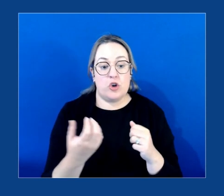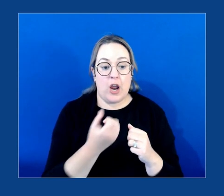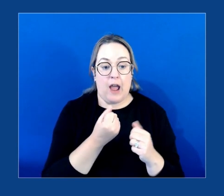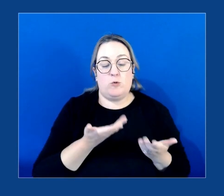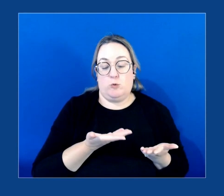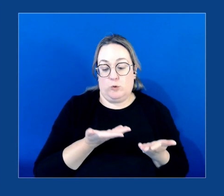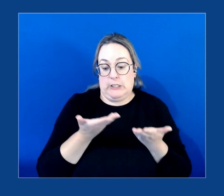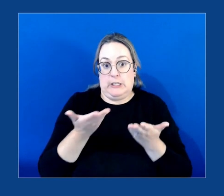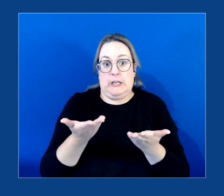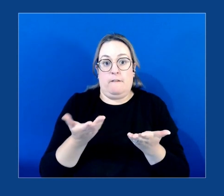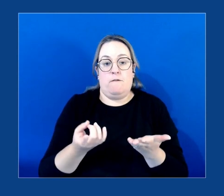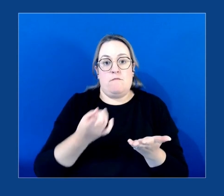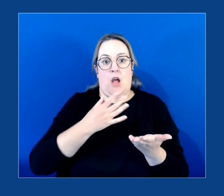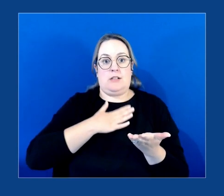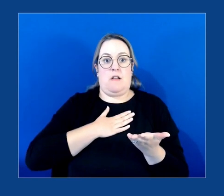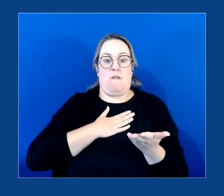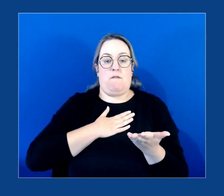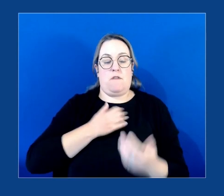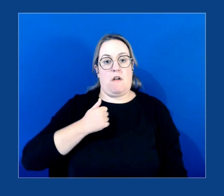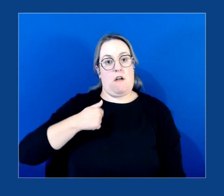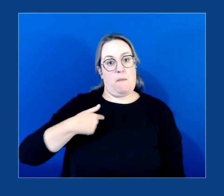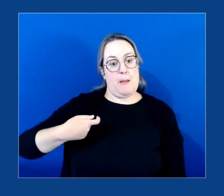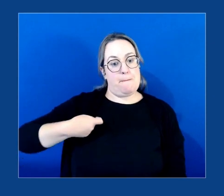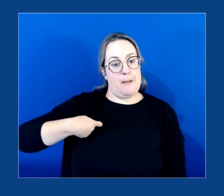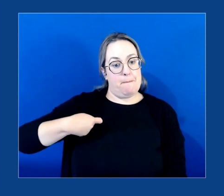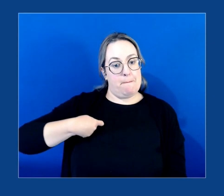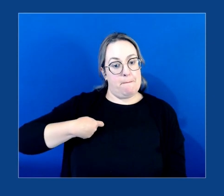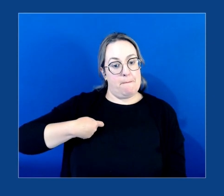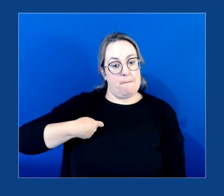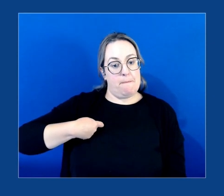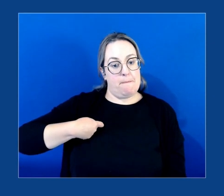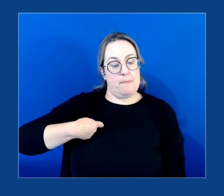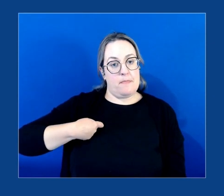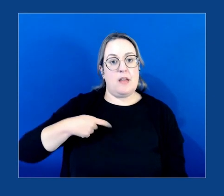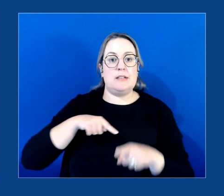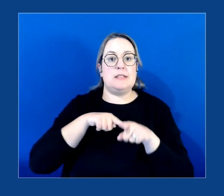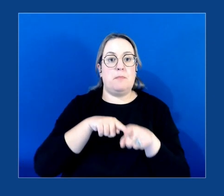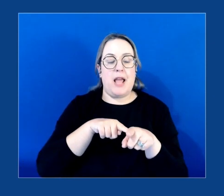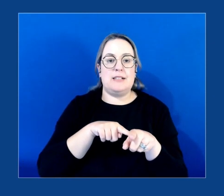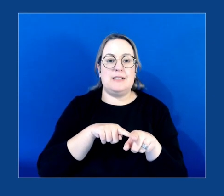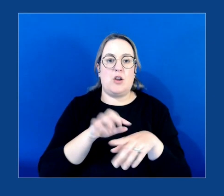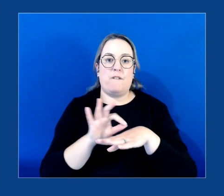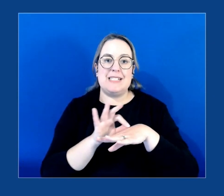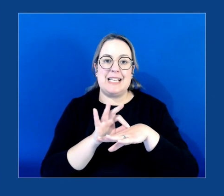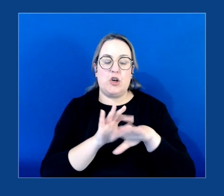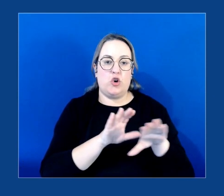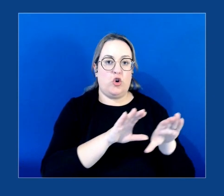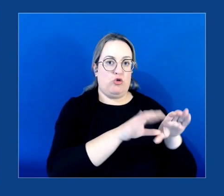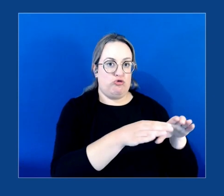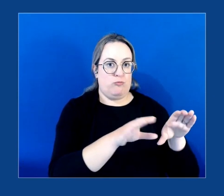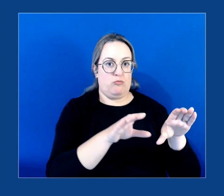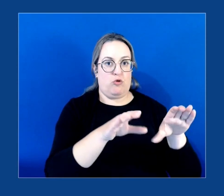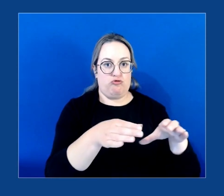as a member according to your skin group, and follow that